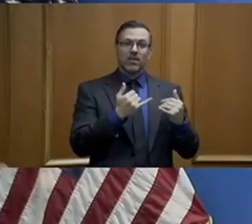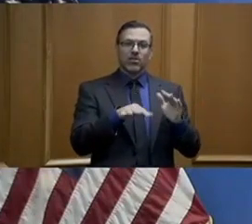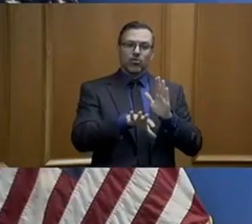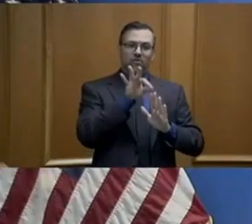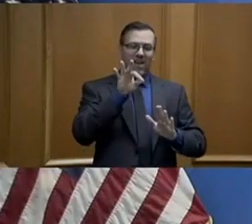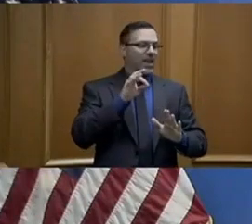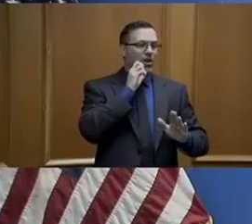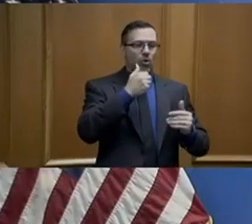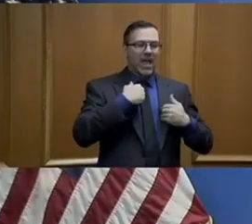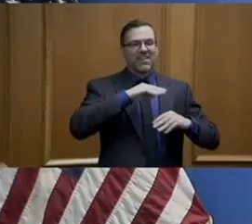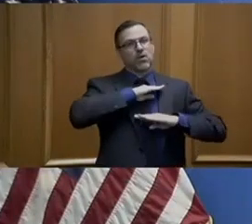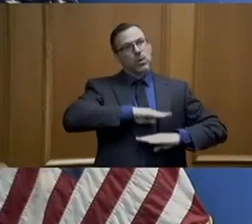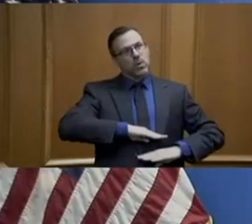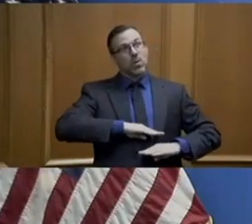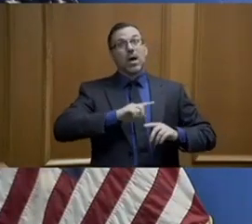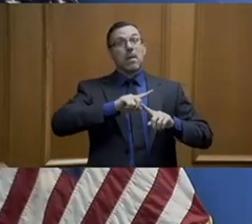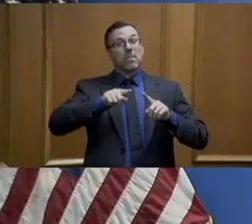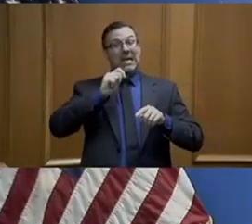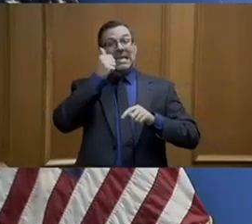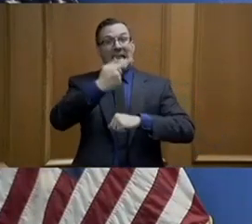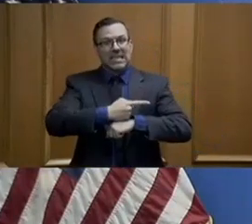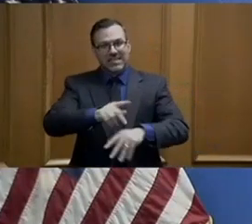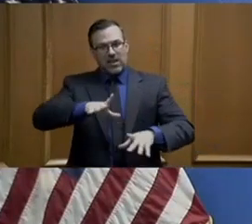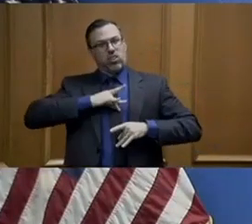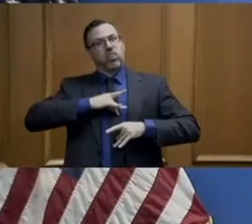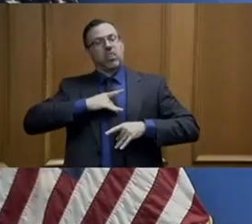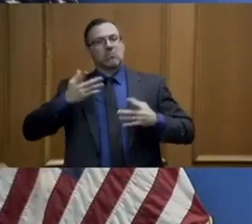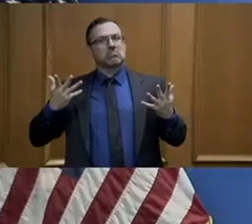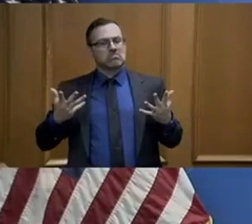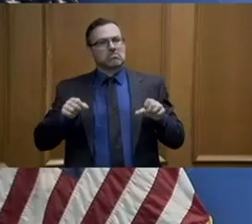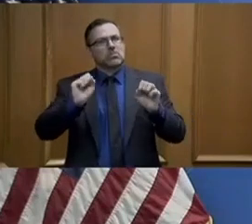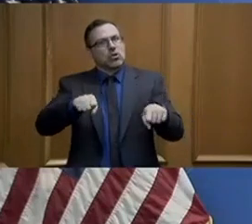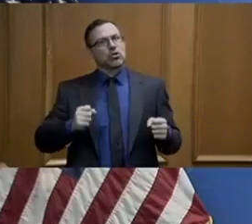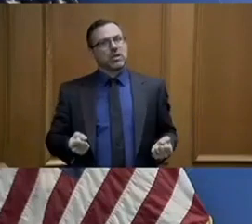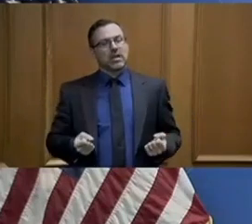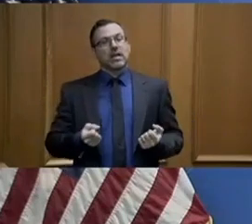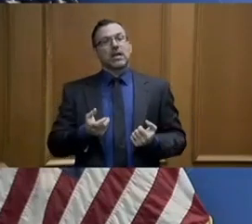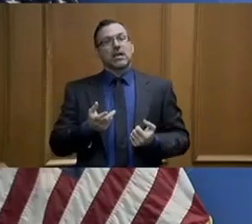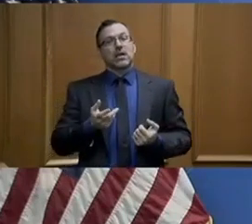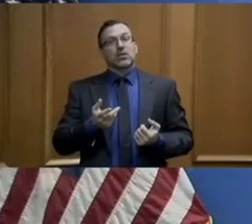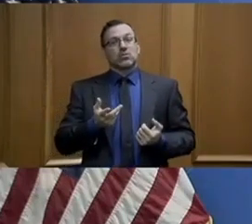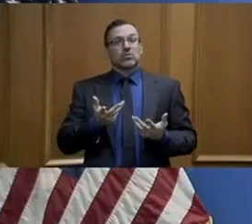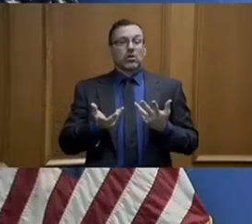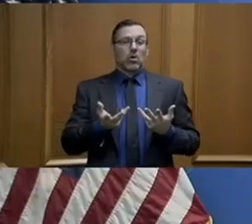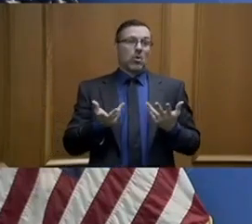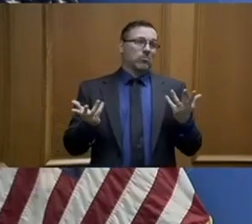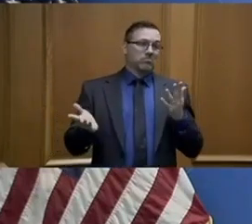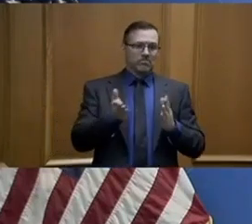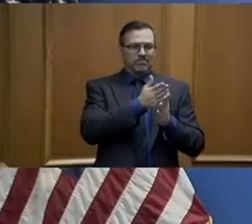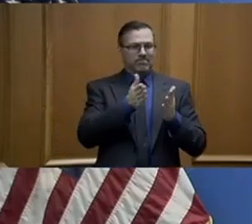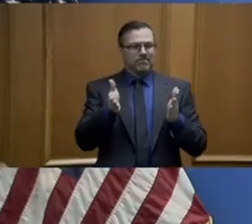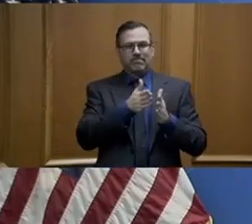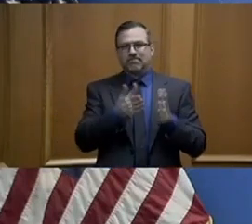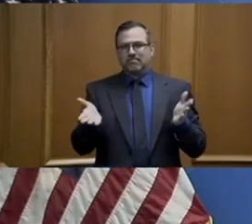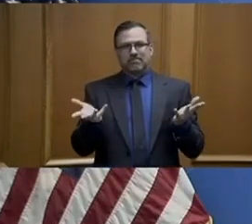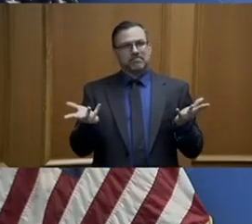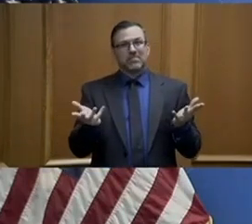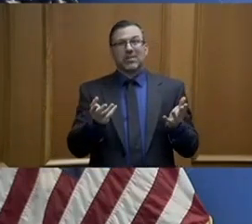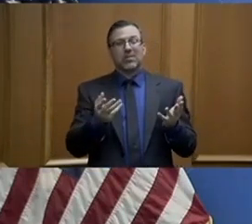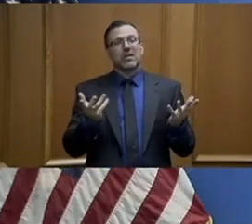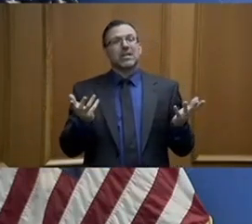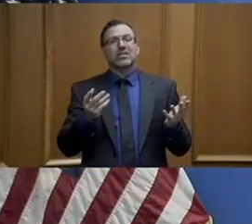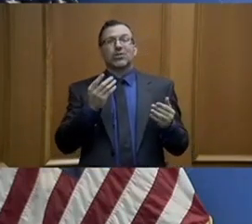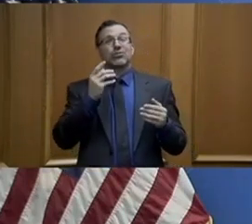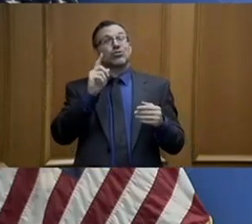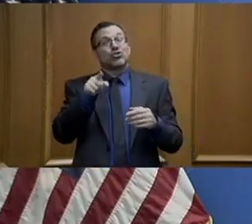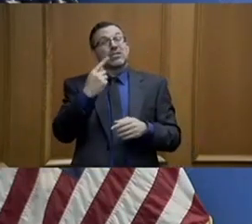exposed before it was too soon for it to show up, or because you were exposed in that time period. So just the fact of